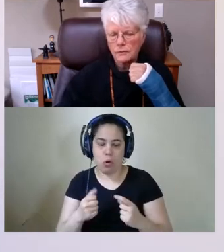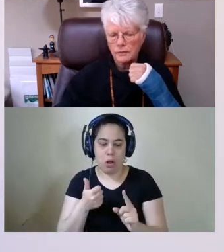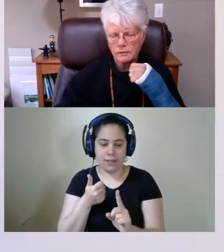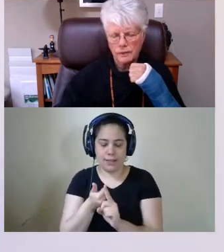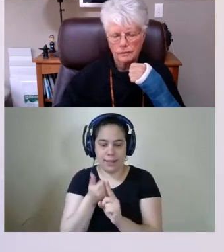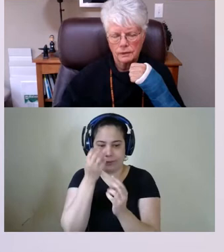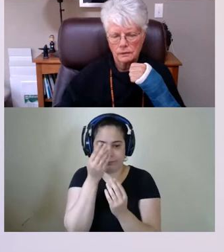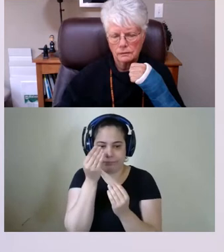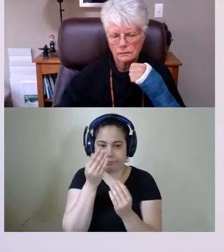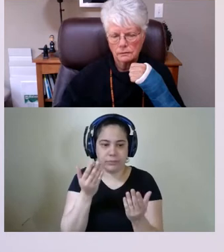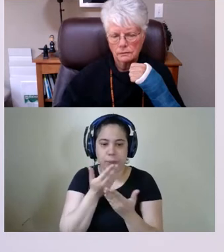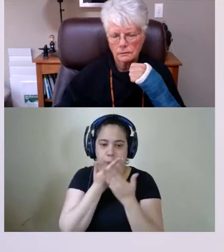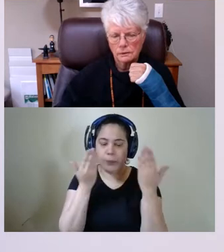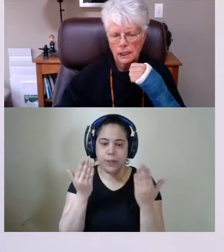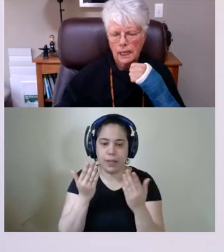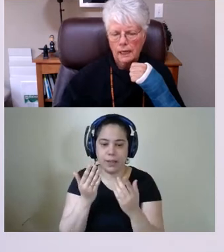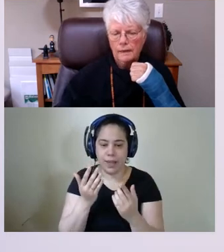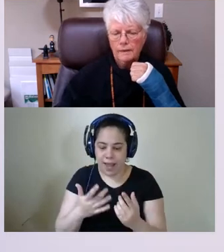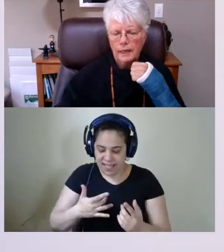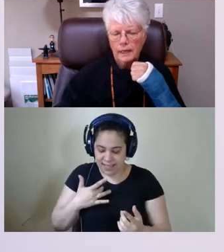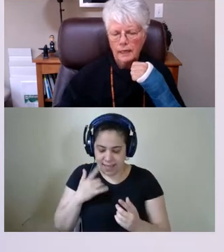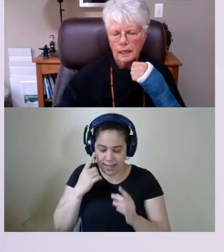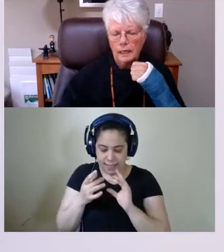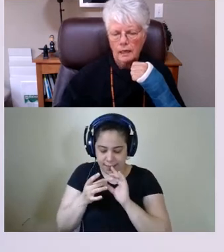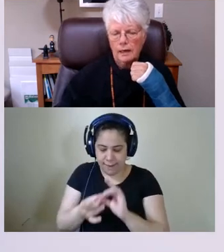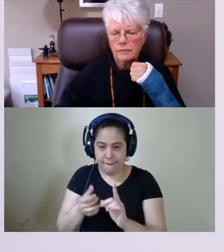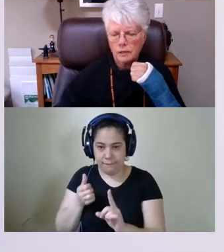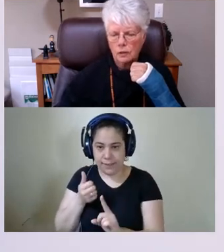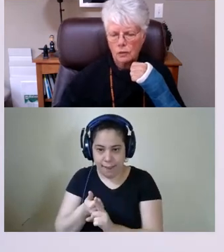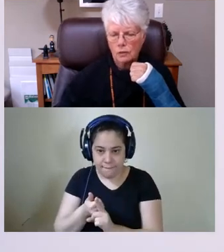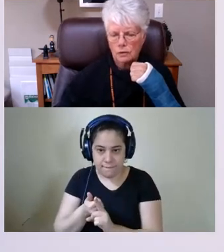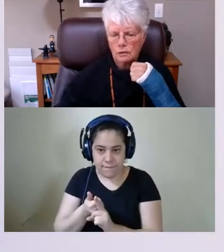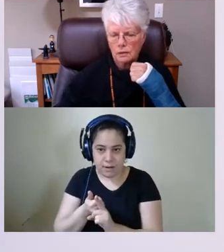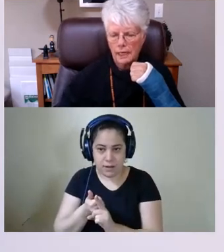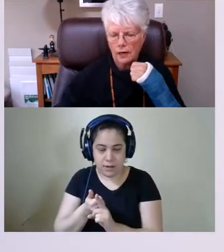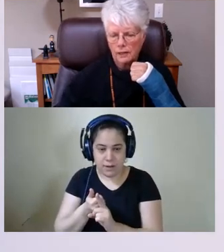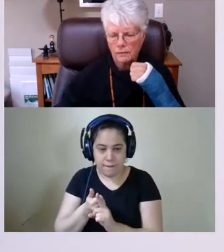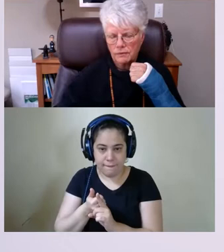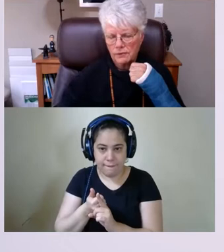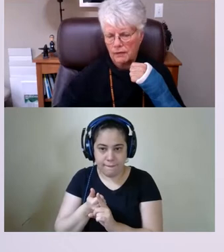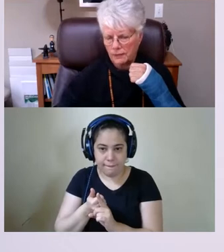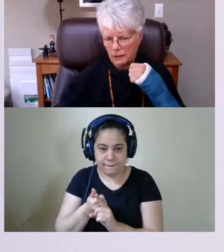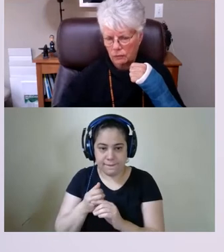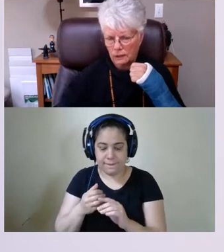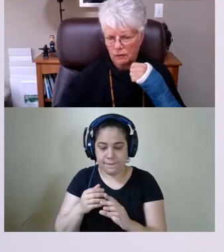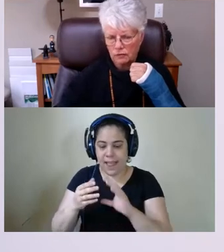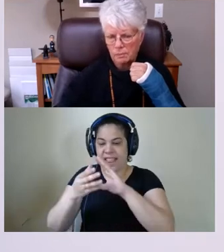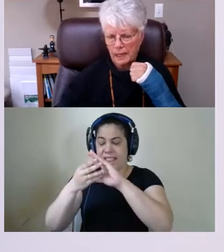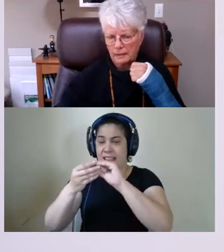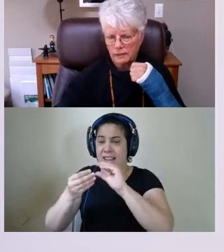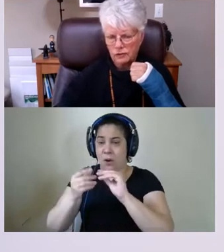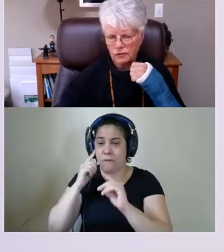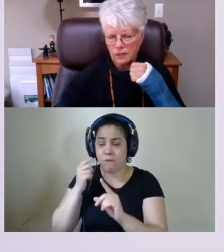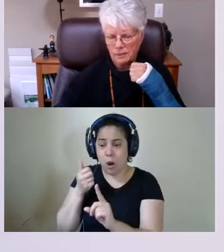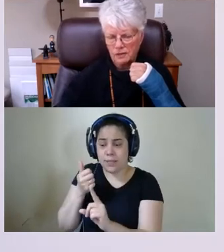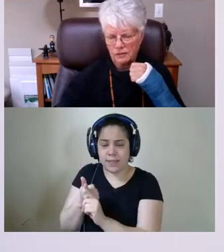hardly a sense of self at all. They have no narrative of self, and the only little speck